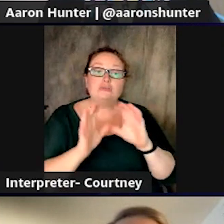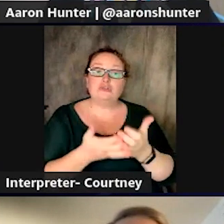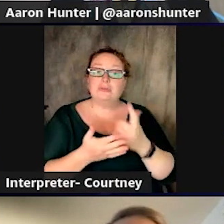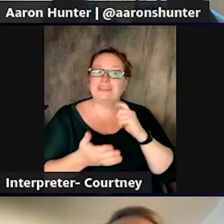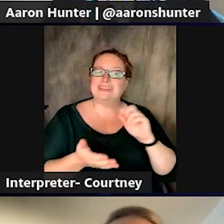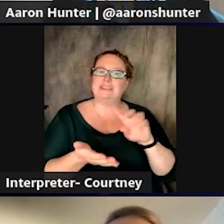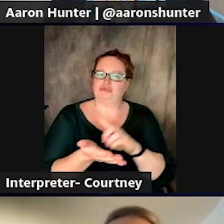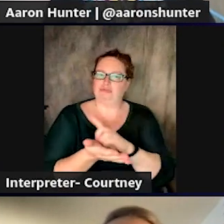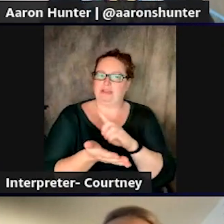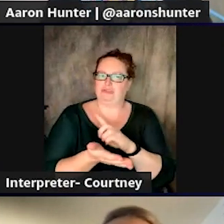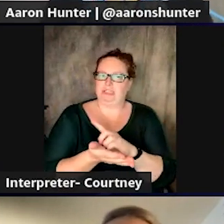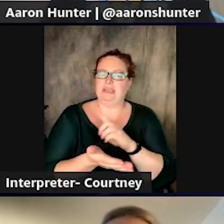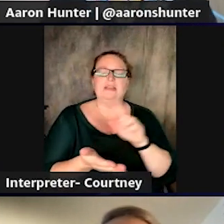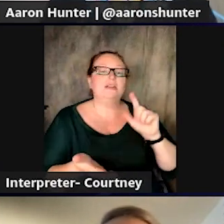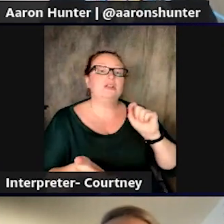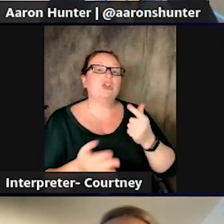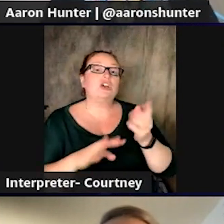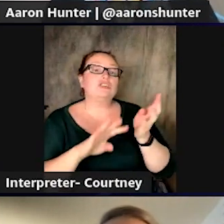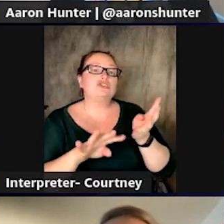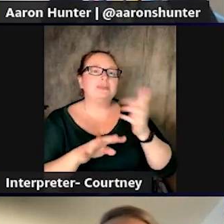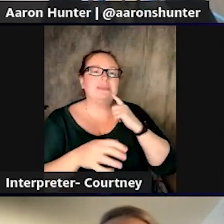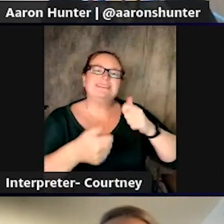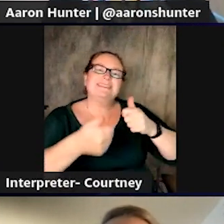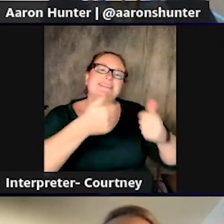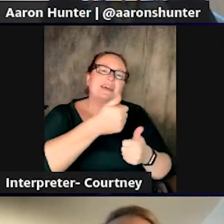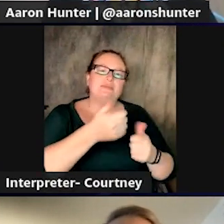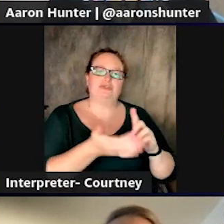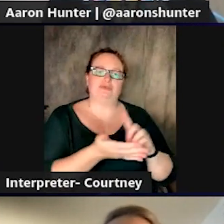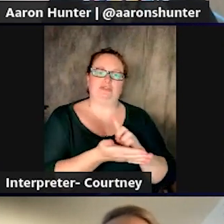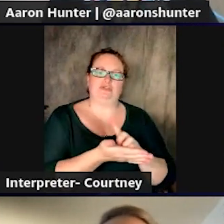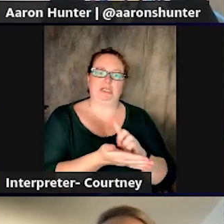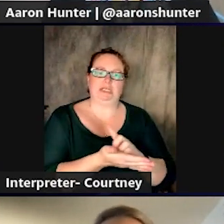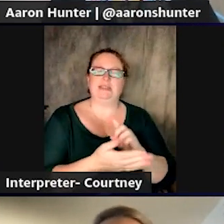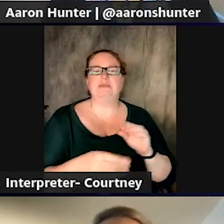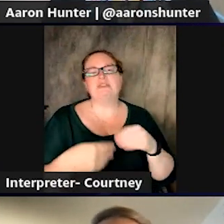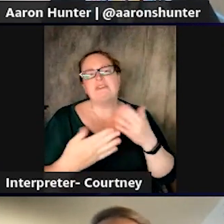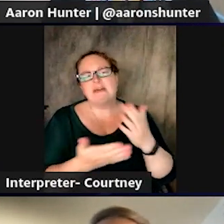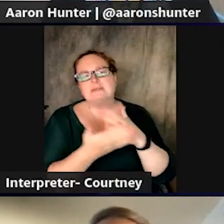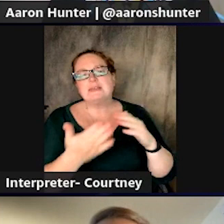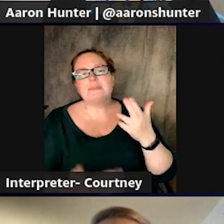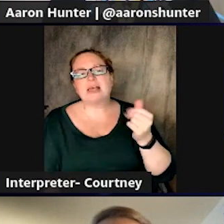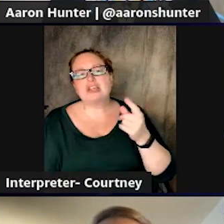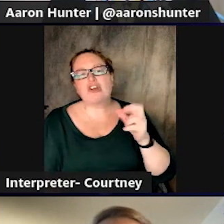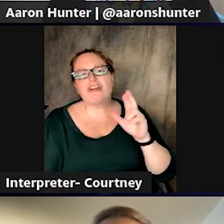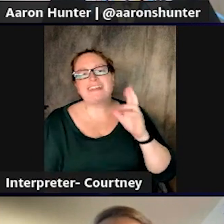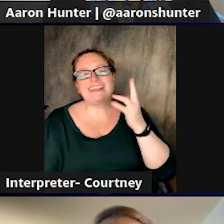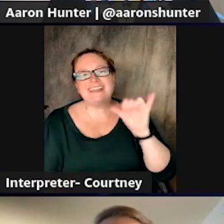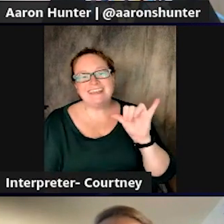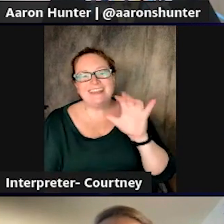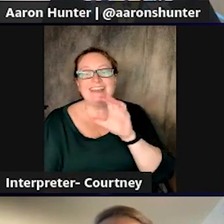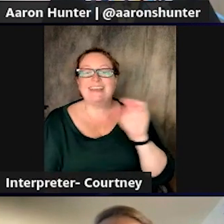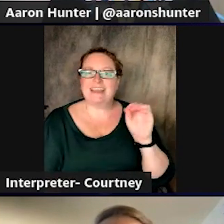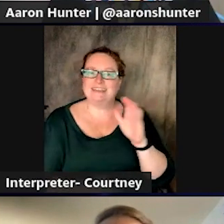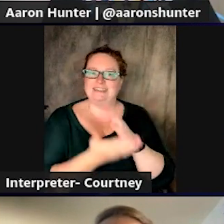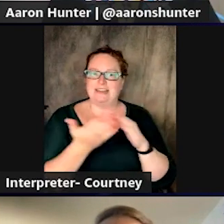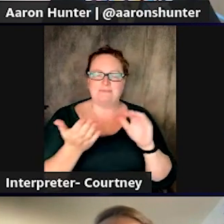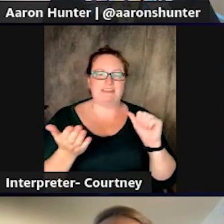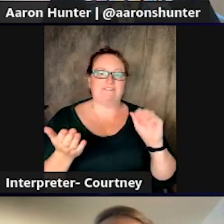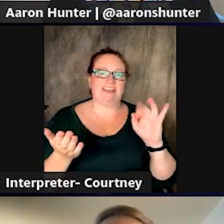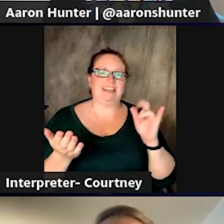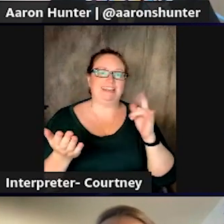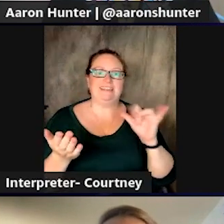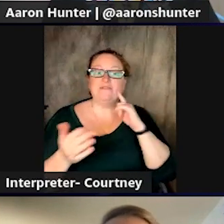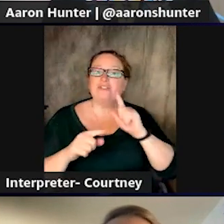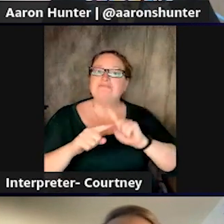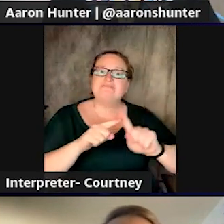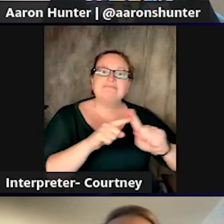and a log stream as a subdirectory. These help provide some hierarchy, and then there's some affinity. For various EC2